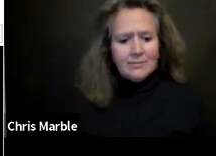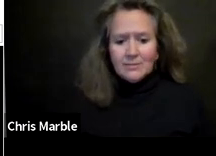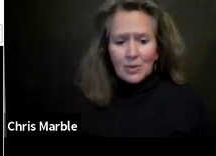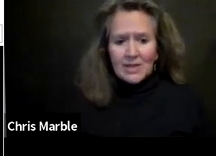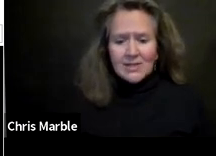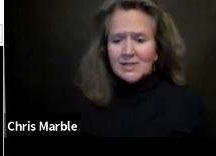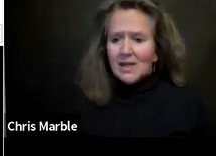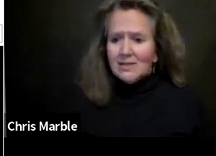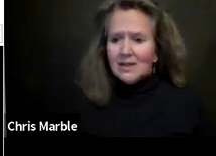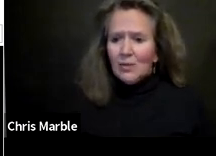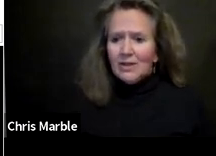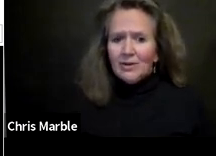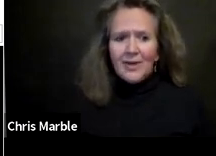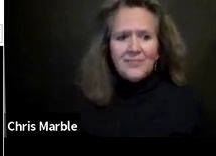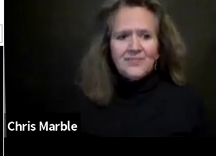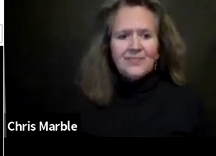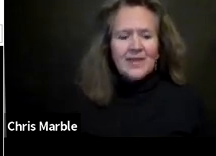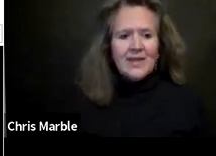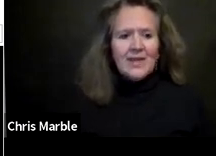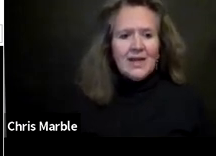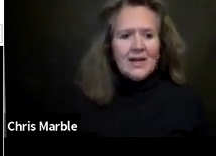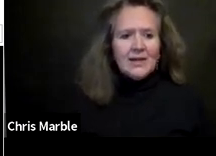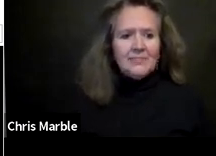don't hesitate to contact Wendy or I.